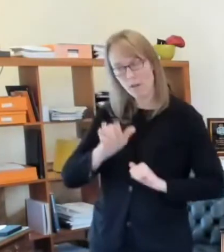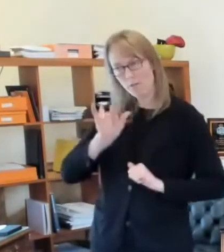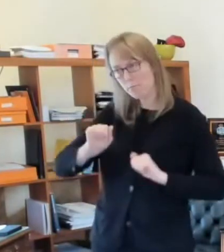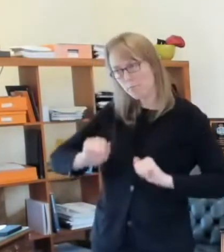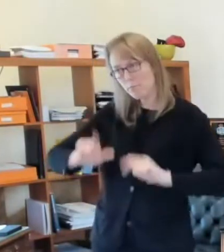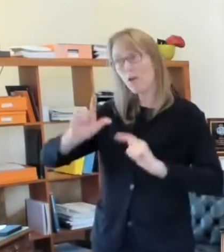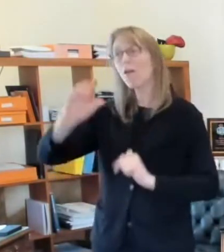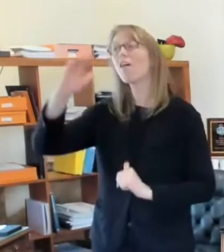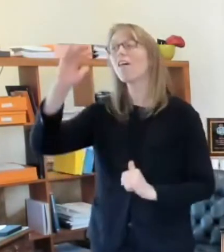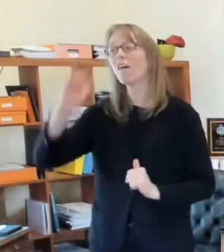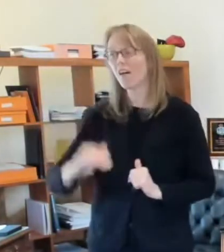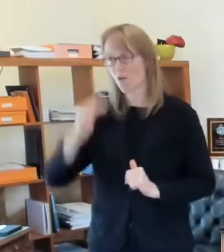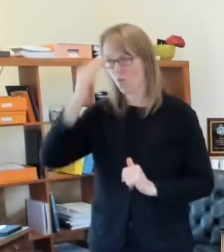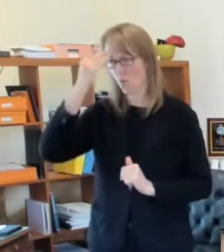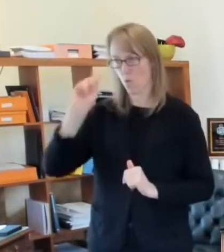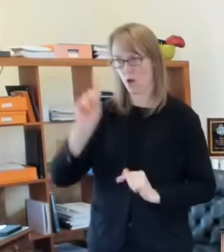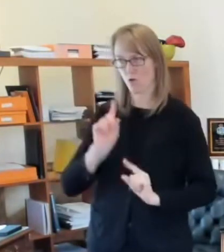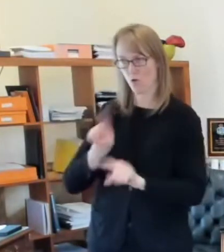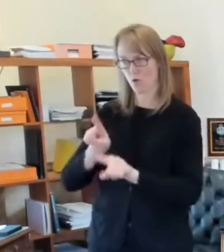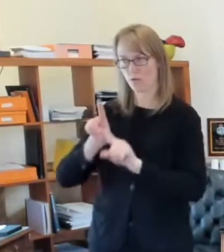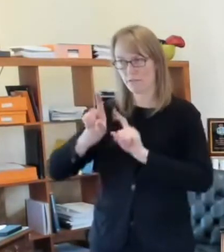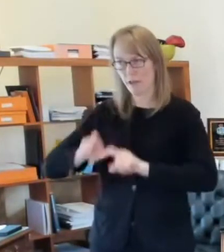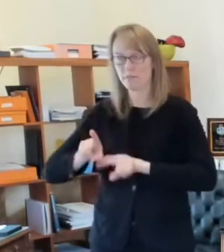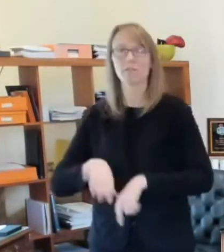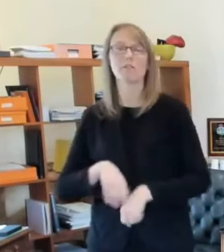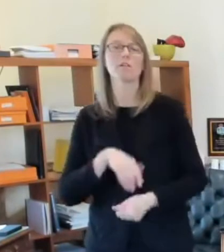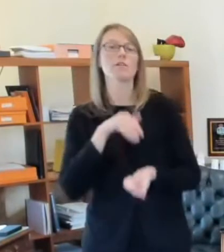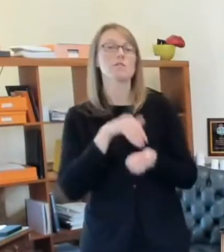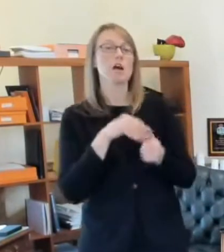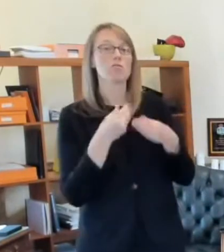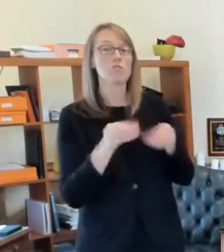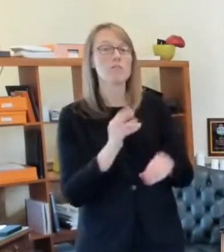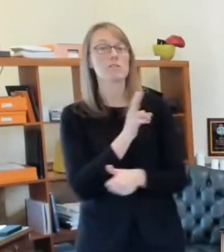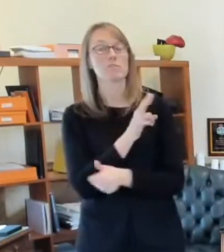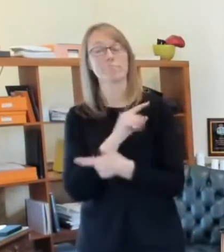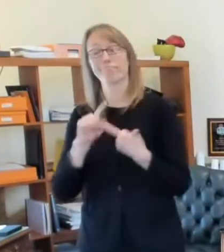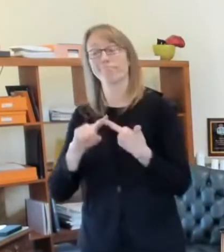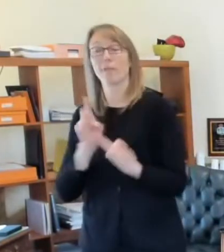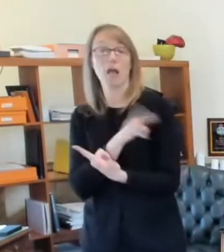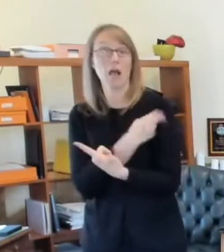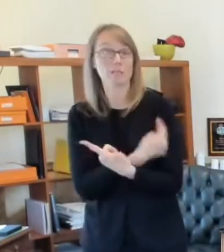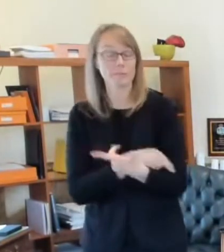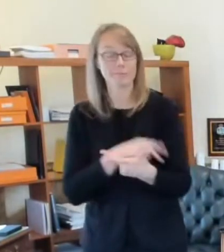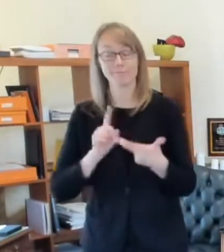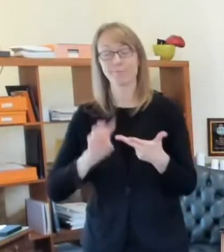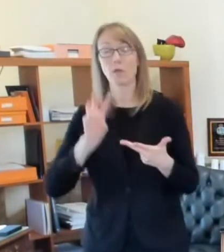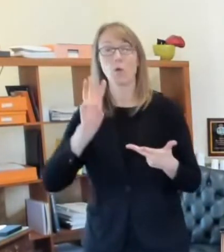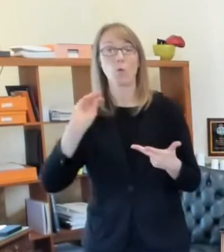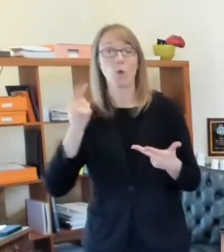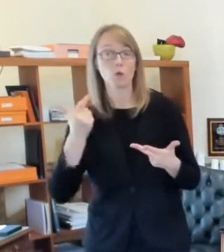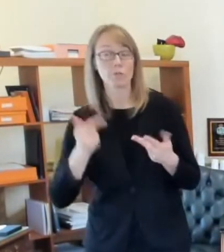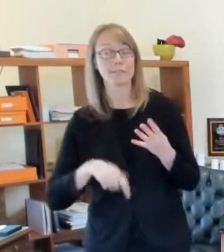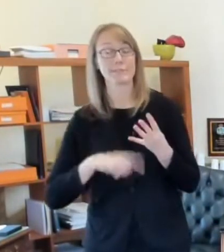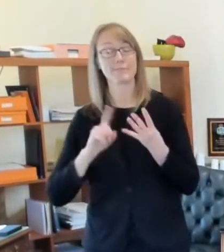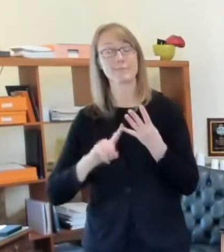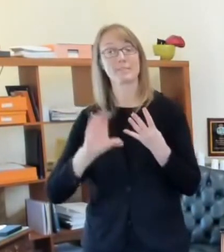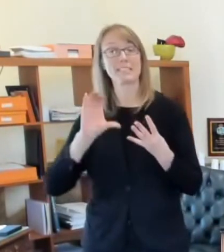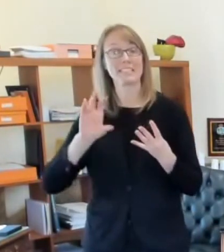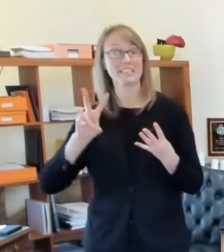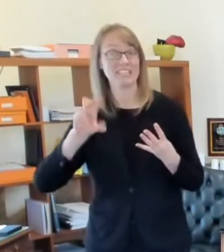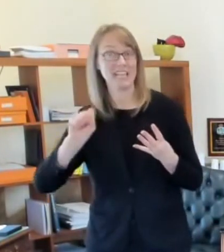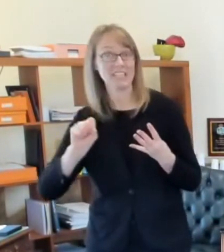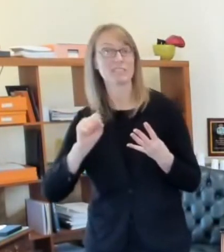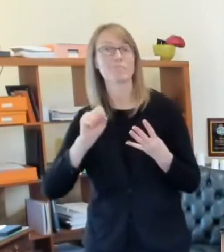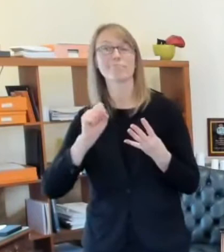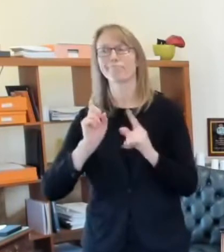hospitals are doing them, doctors' offices are doing them, Walgreens, CVS is doing them. So get